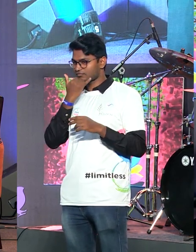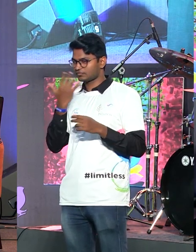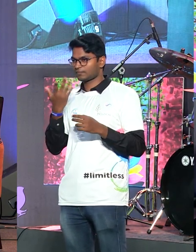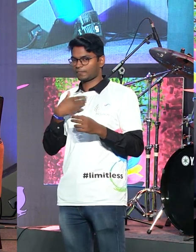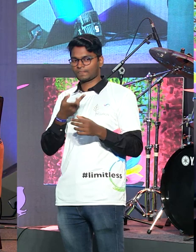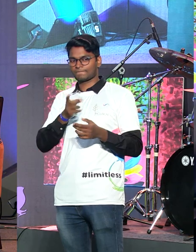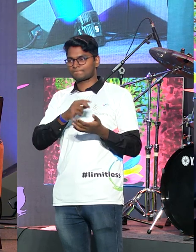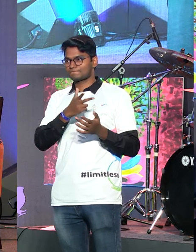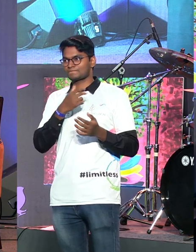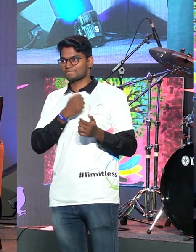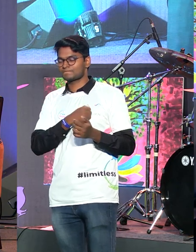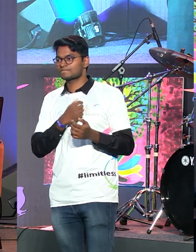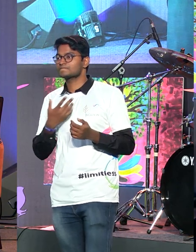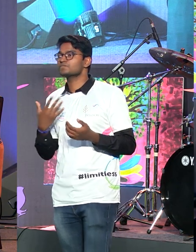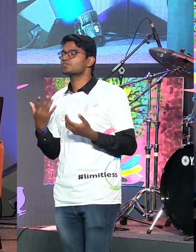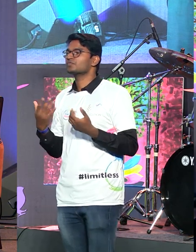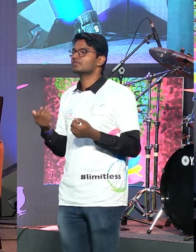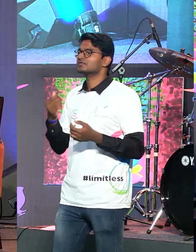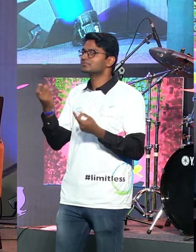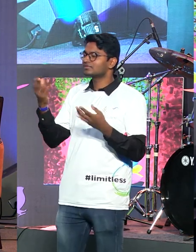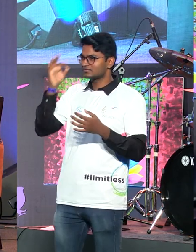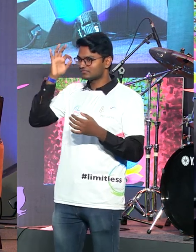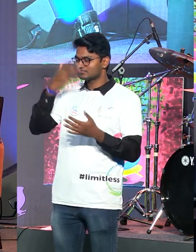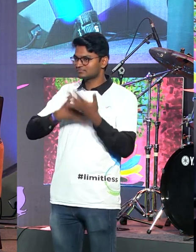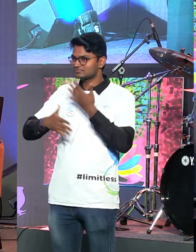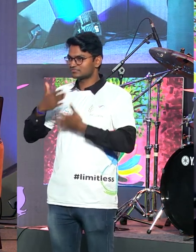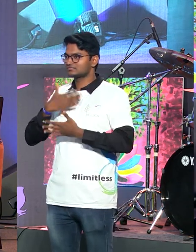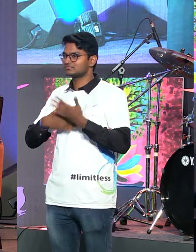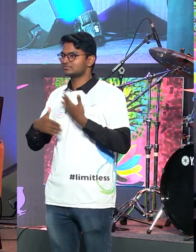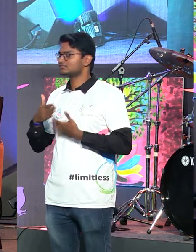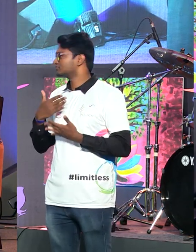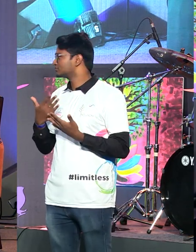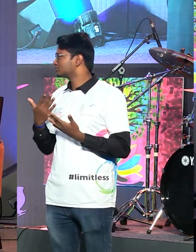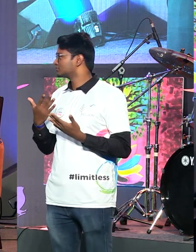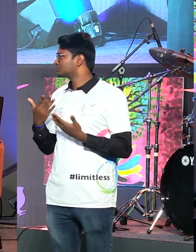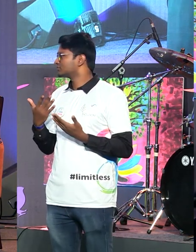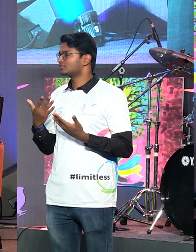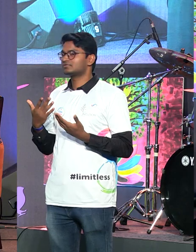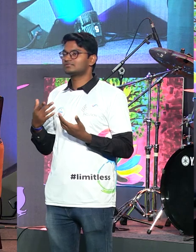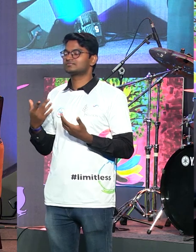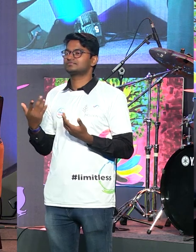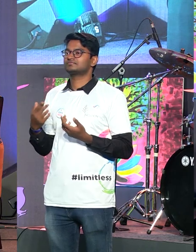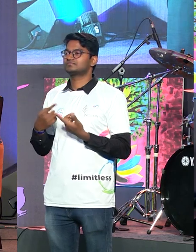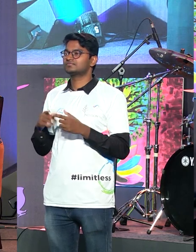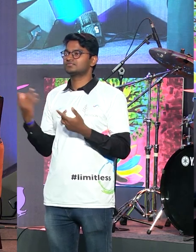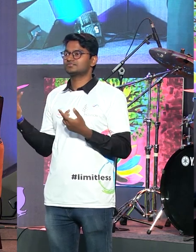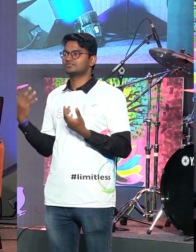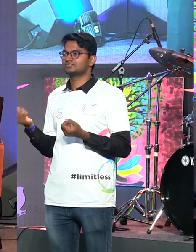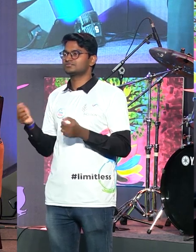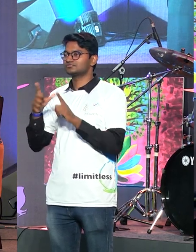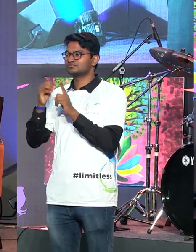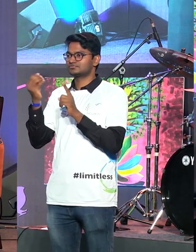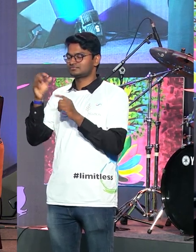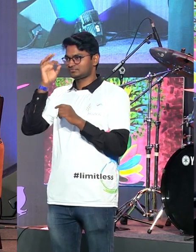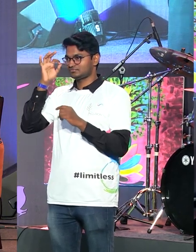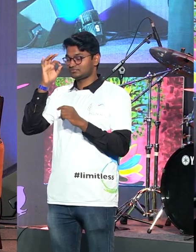and would I like to do a film on the subject? Is that the question? And that's our rock star, Ashwin. This is the only place where